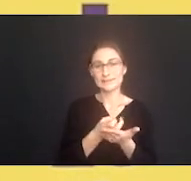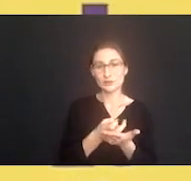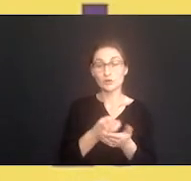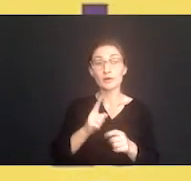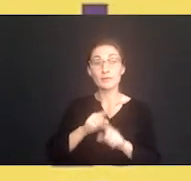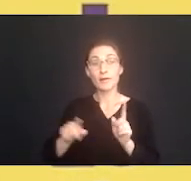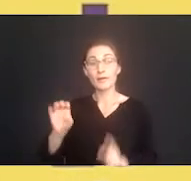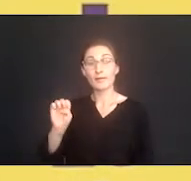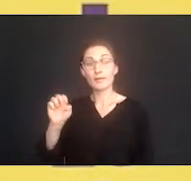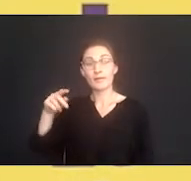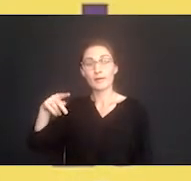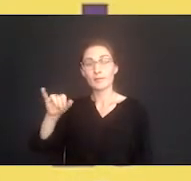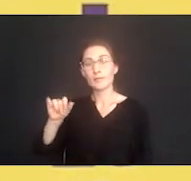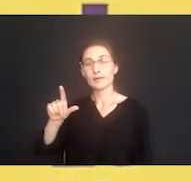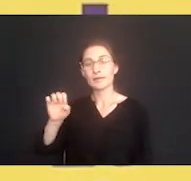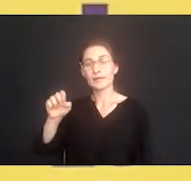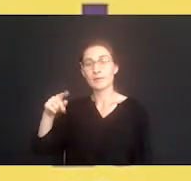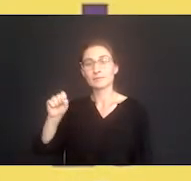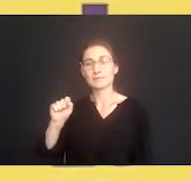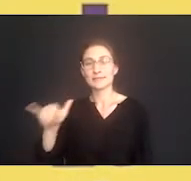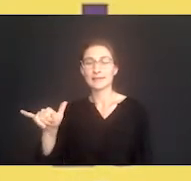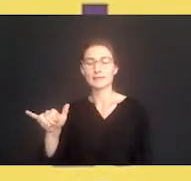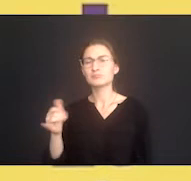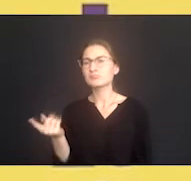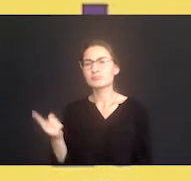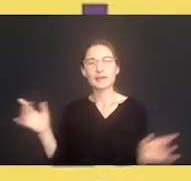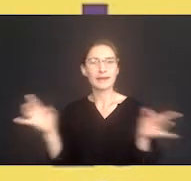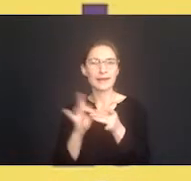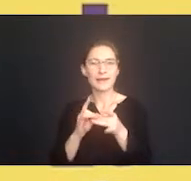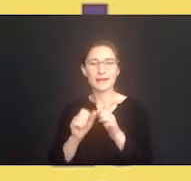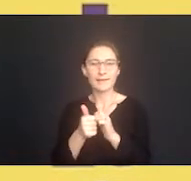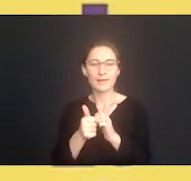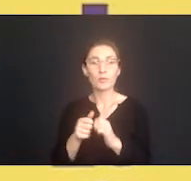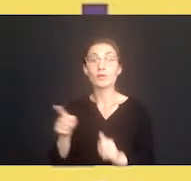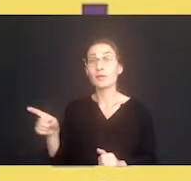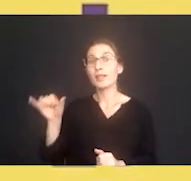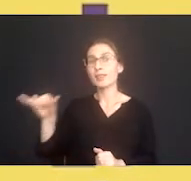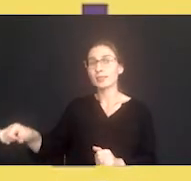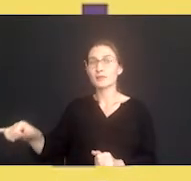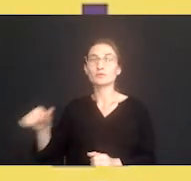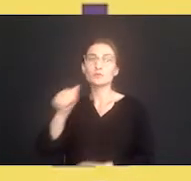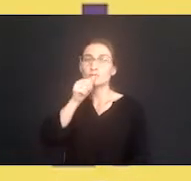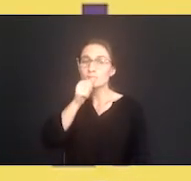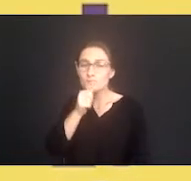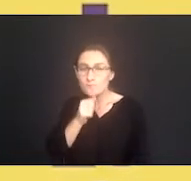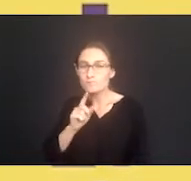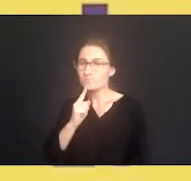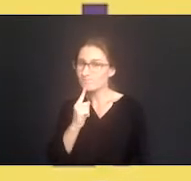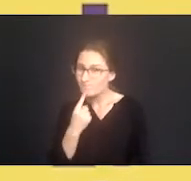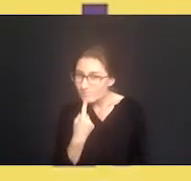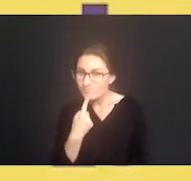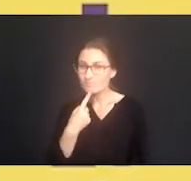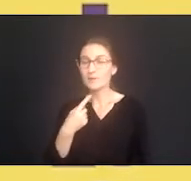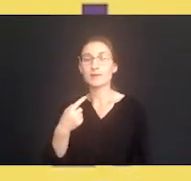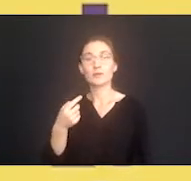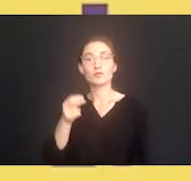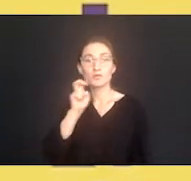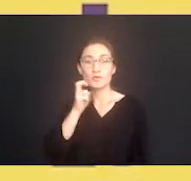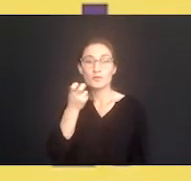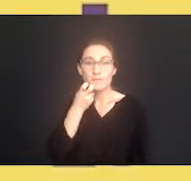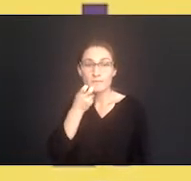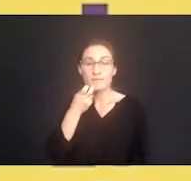is epilepsy? How does that connect? Epilepsy specifically is a chronic neurological disorder. It's characterized